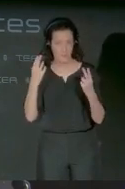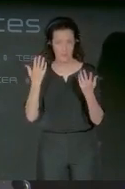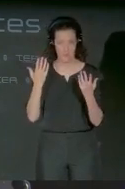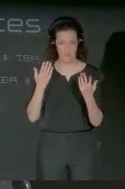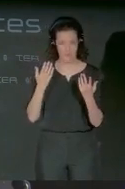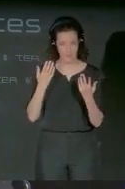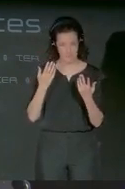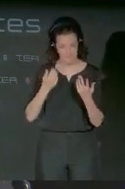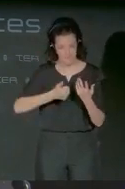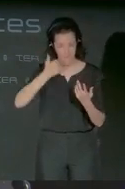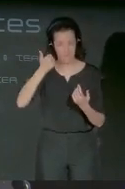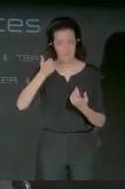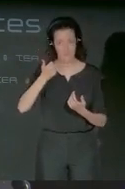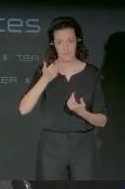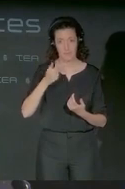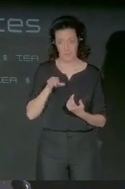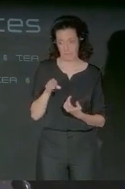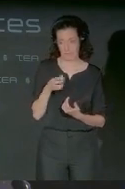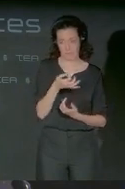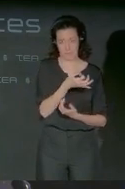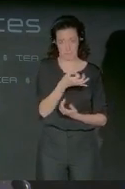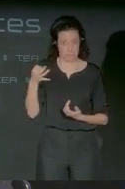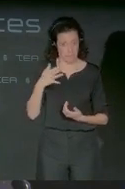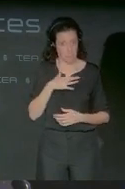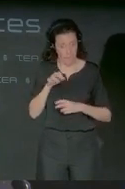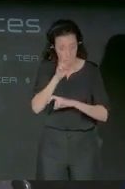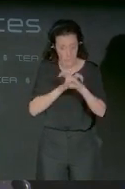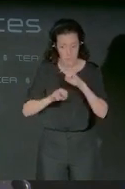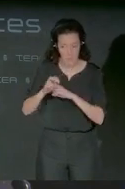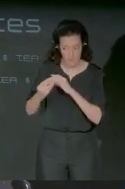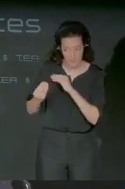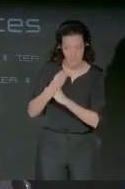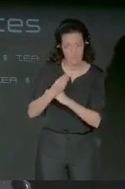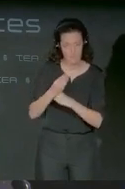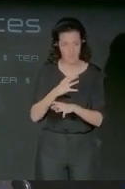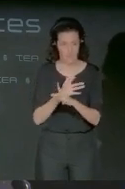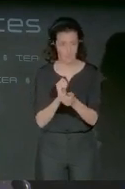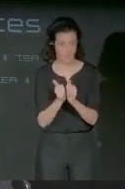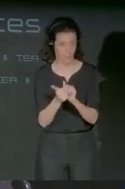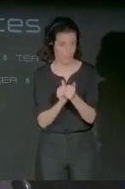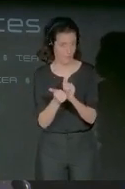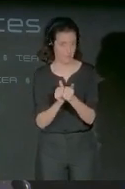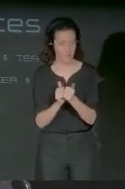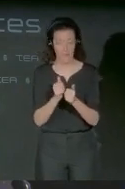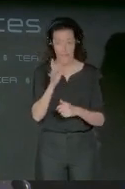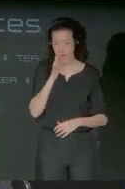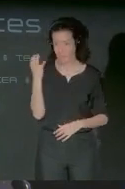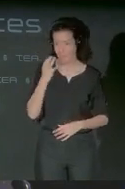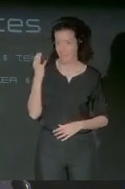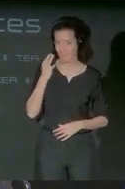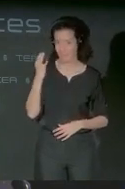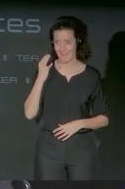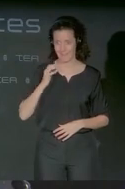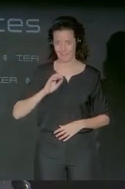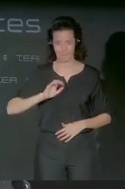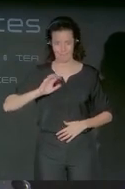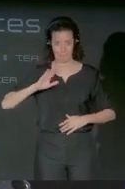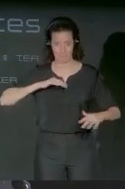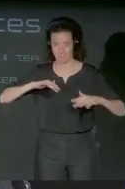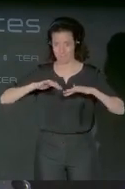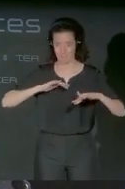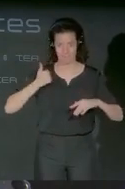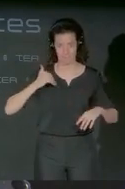regulation. There is no question about that. But now it's just a question of time to act and to secure that finally the GDC competition is